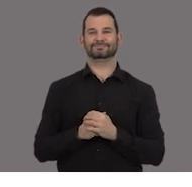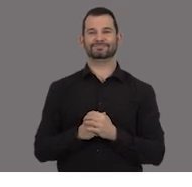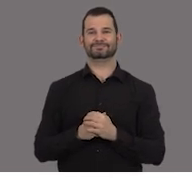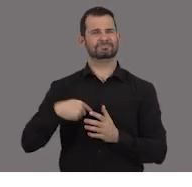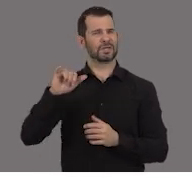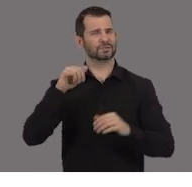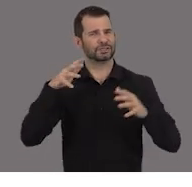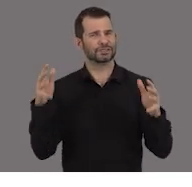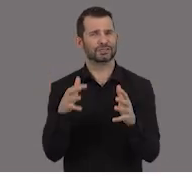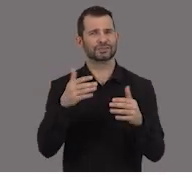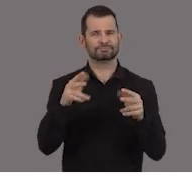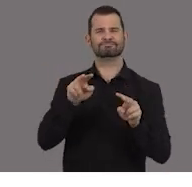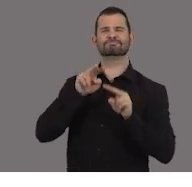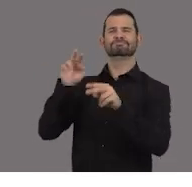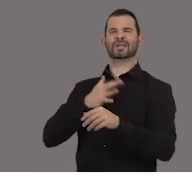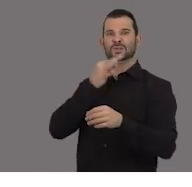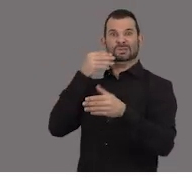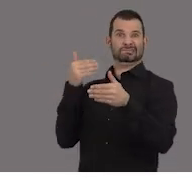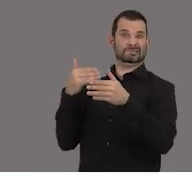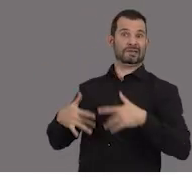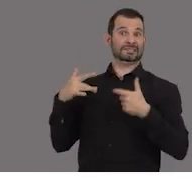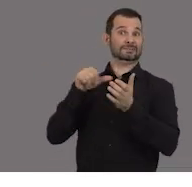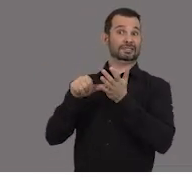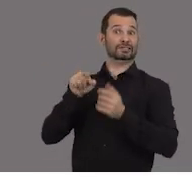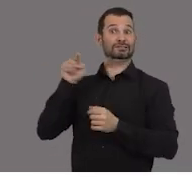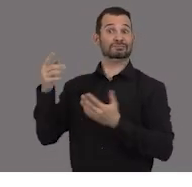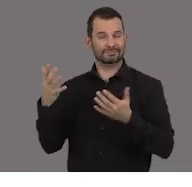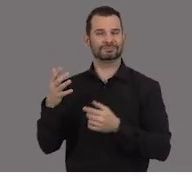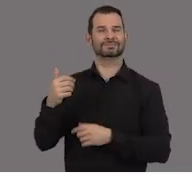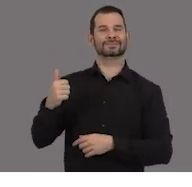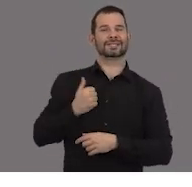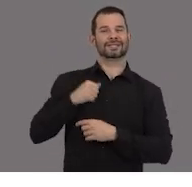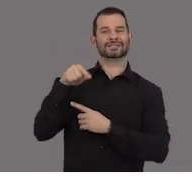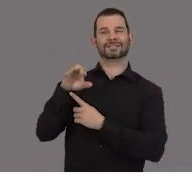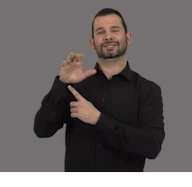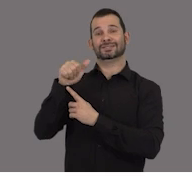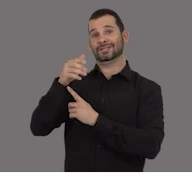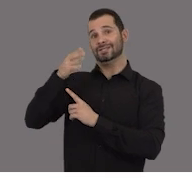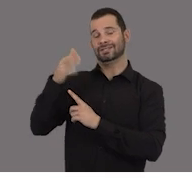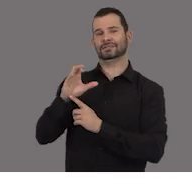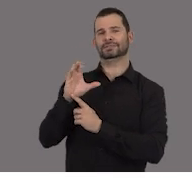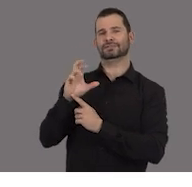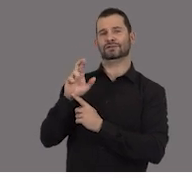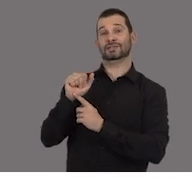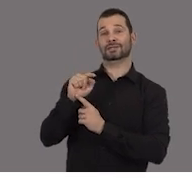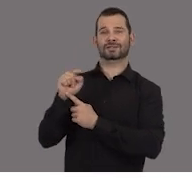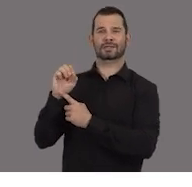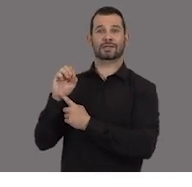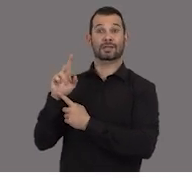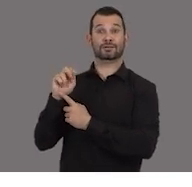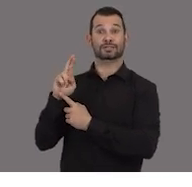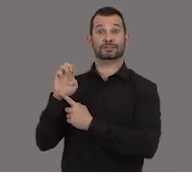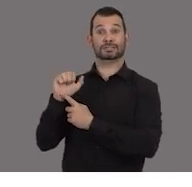canada.ca/taxes-students. We also encourage you to visit our upcoming events page at